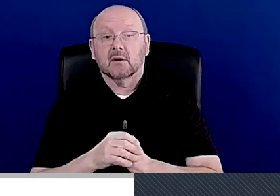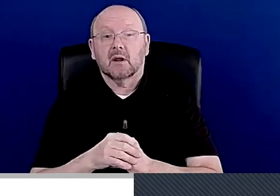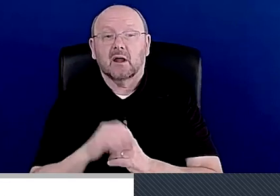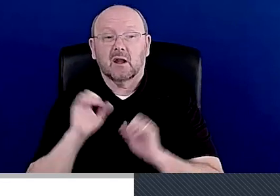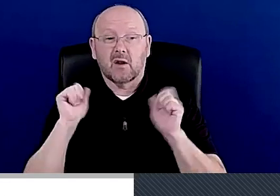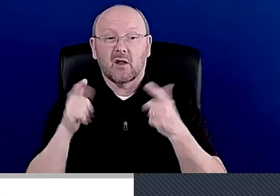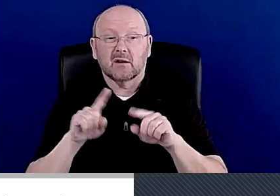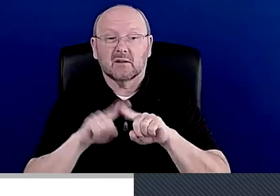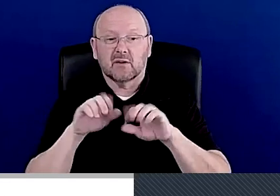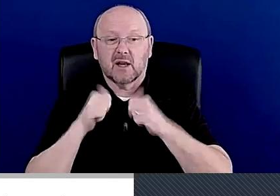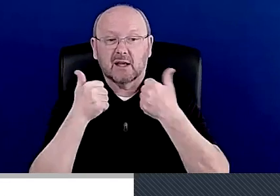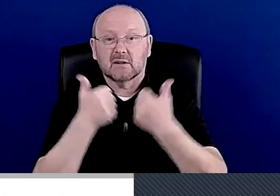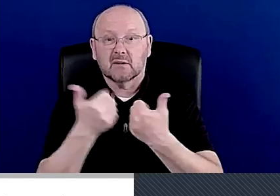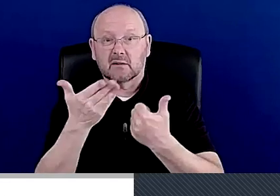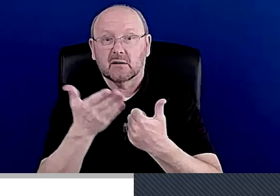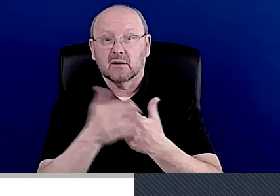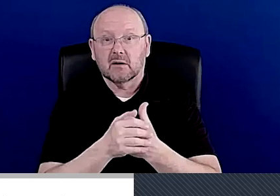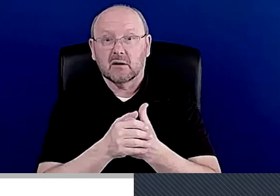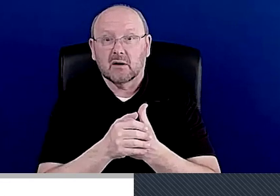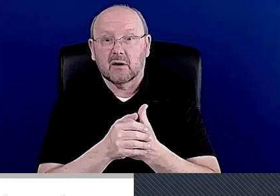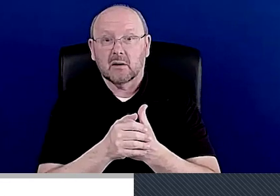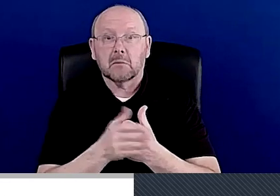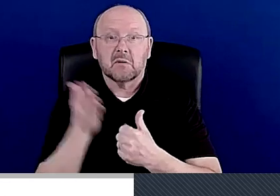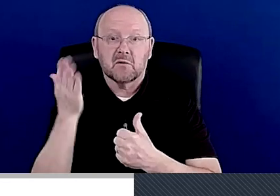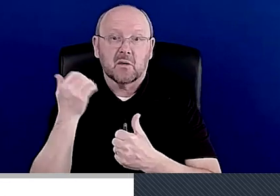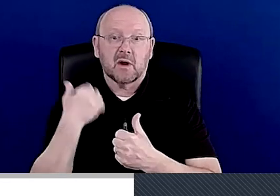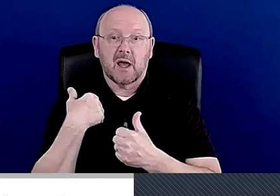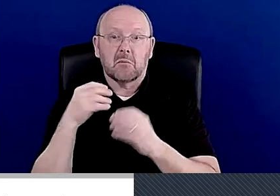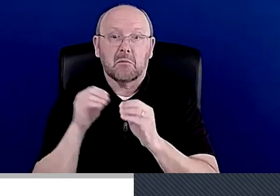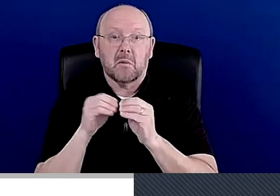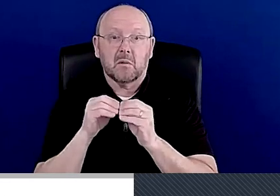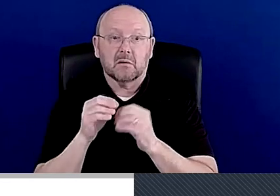et cetera. And in the past, we've had them at more. This is just current.